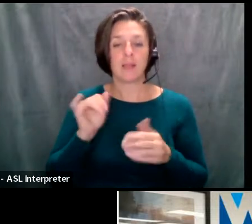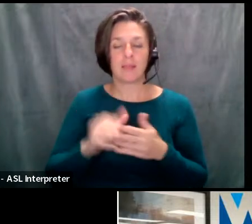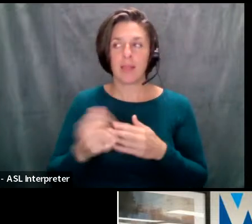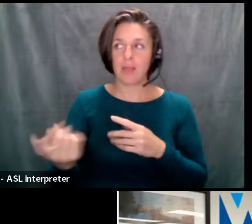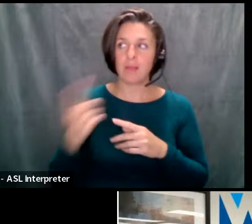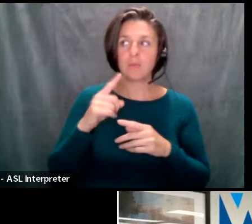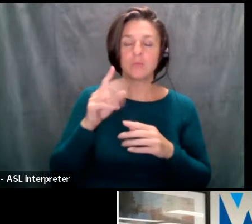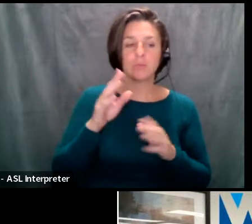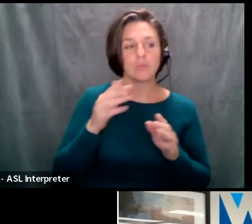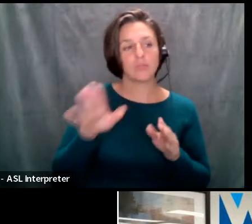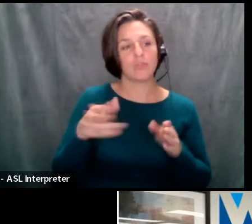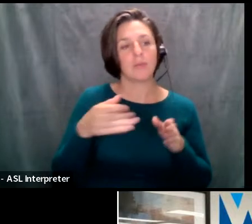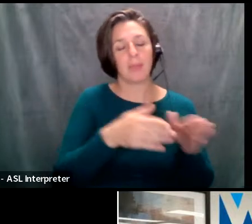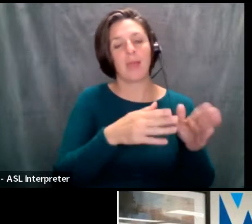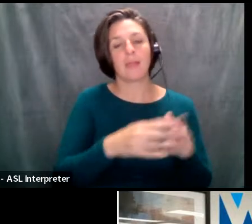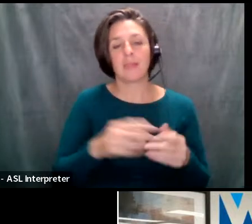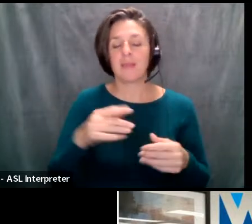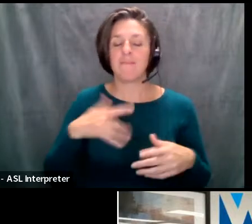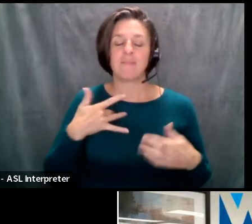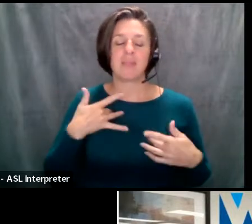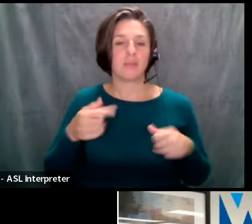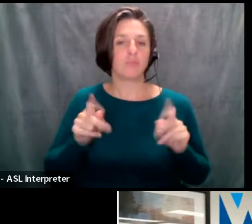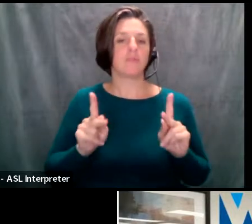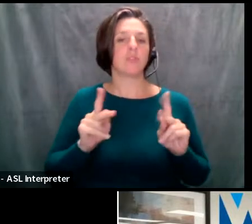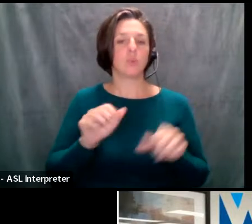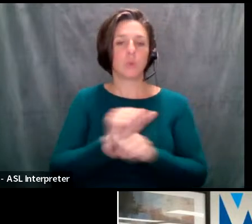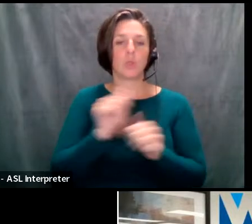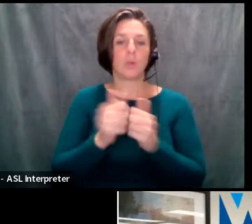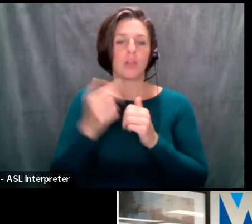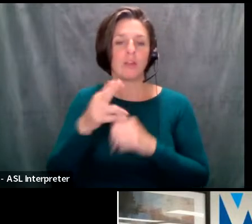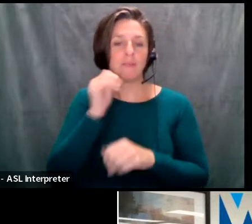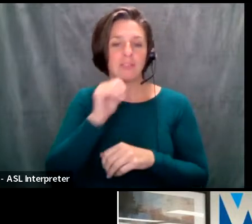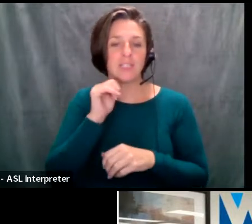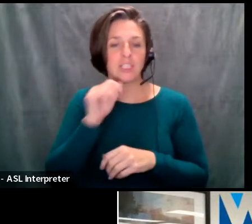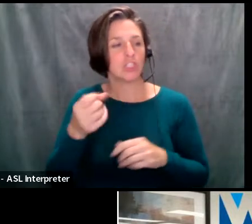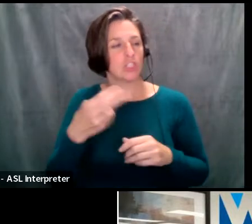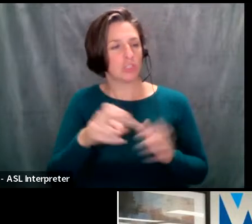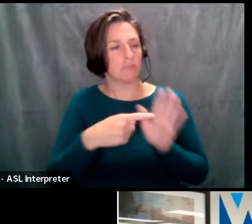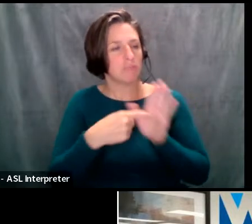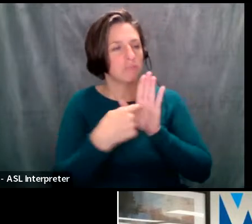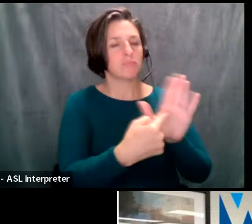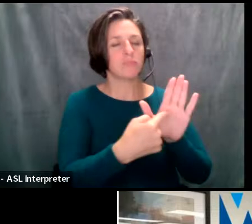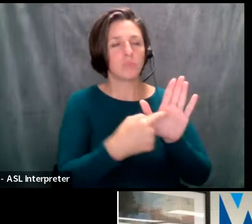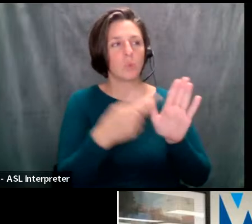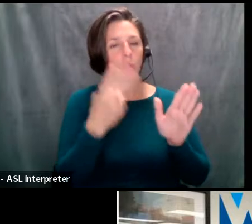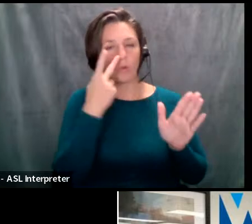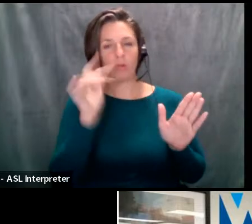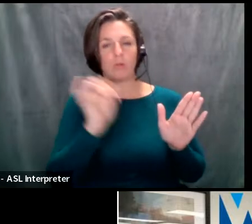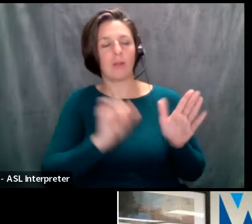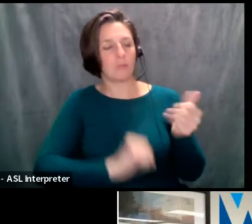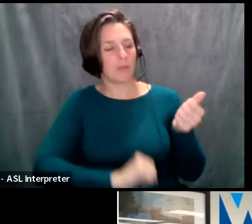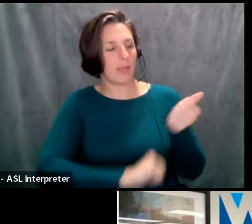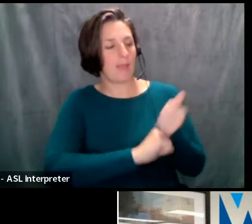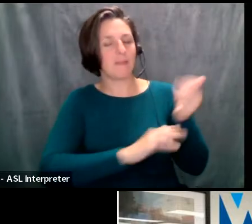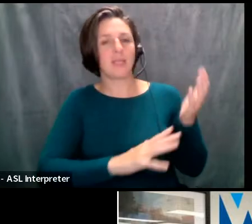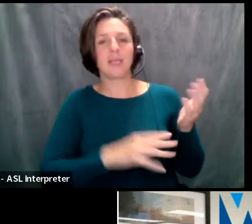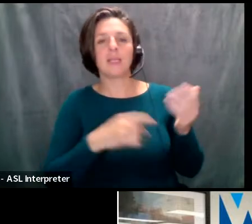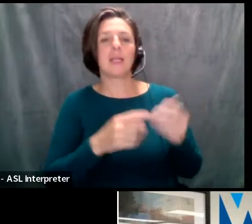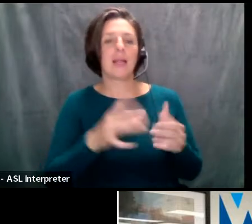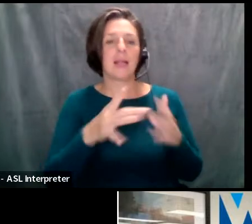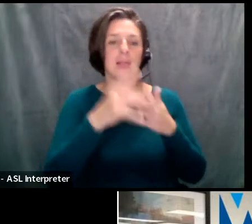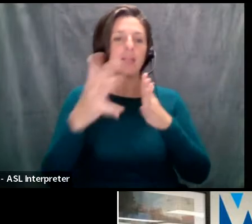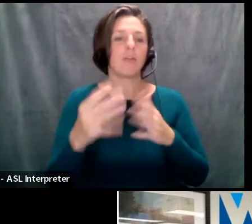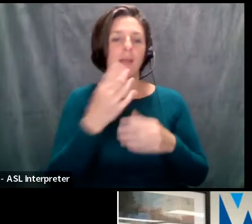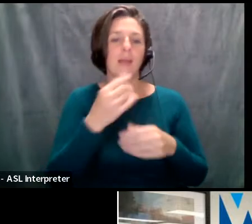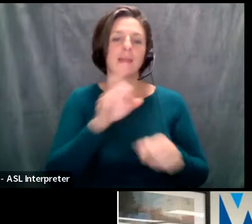with her every day. And Eli Poblet said, Jewel exemplifies what it means to be an advocate, a leader, and a dedicated